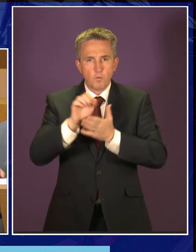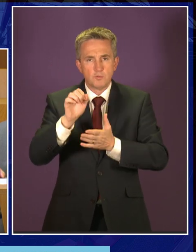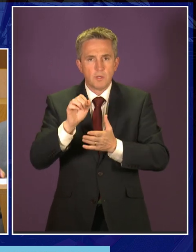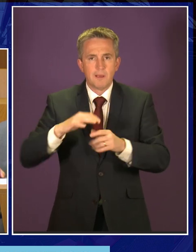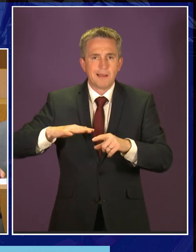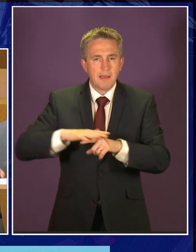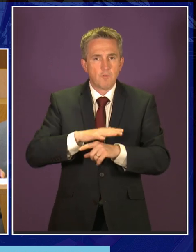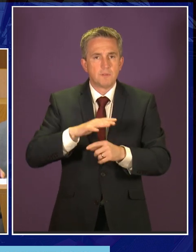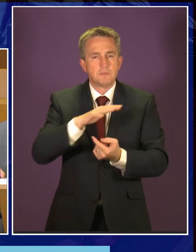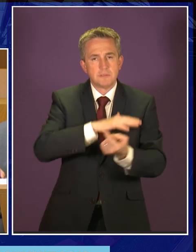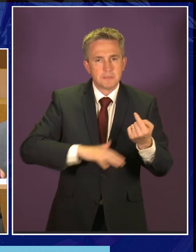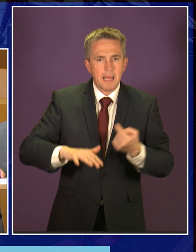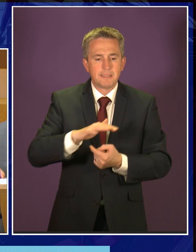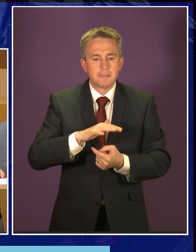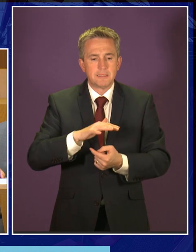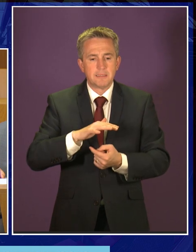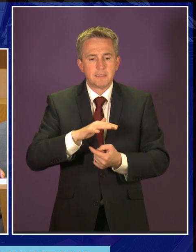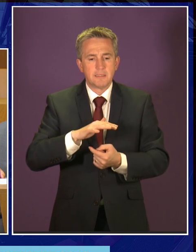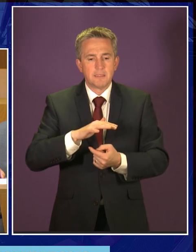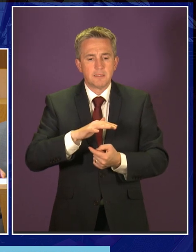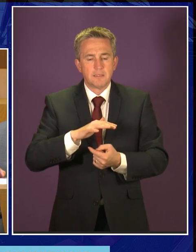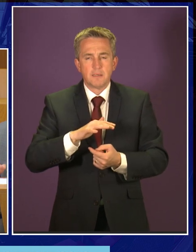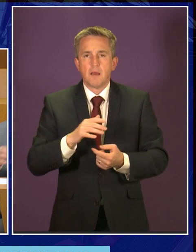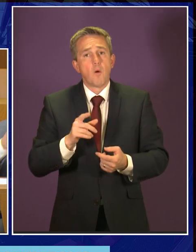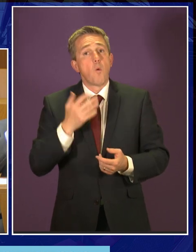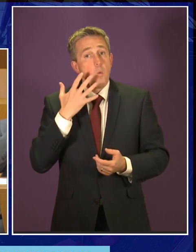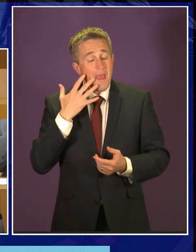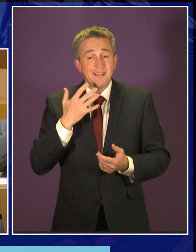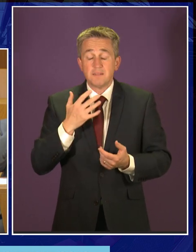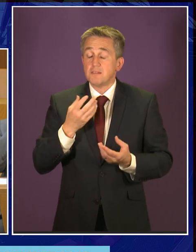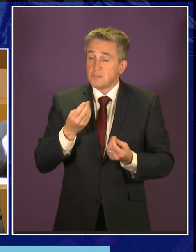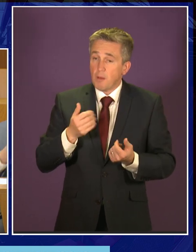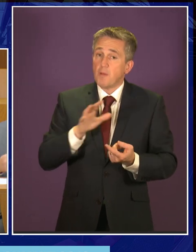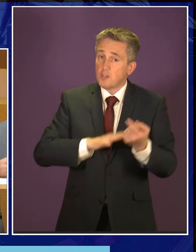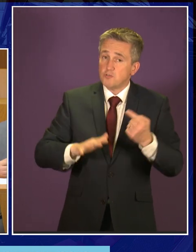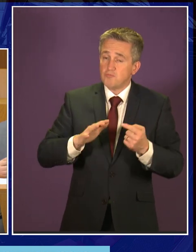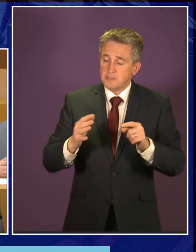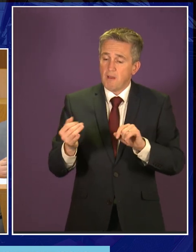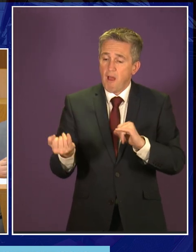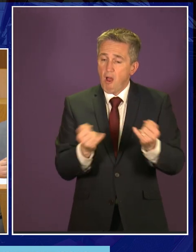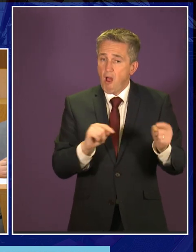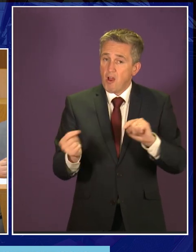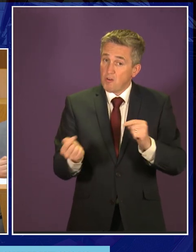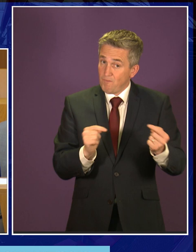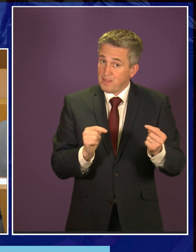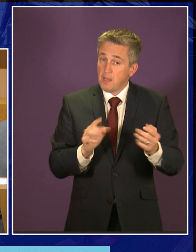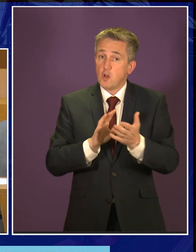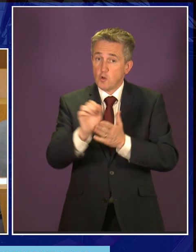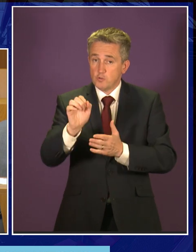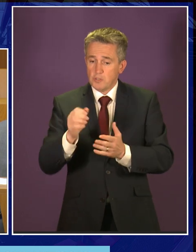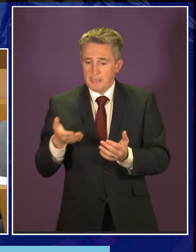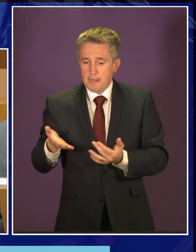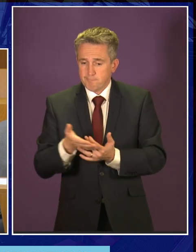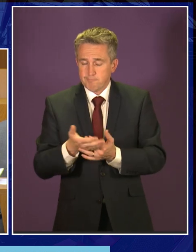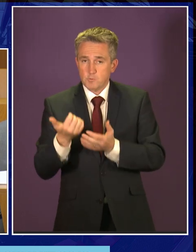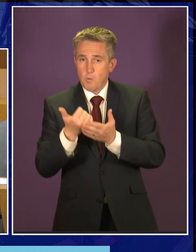that is currently fractured in and conflicted. We were able to focus our response